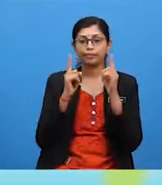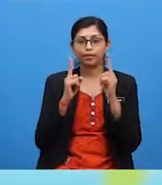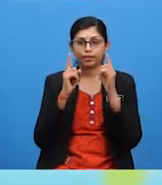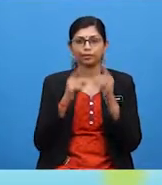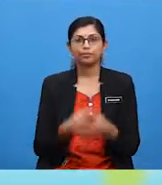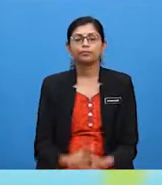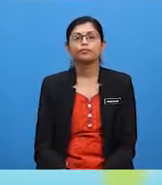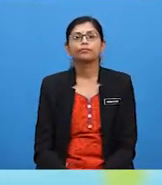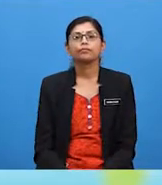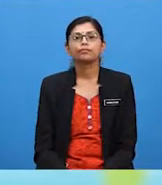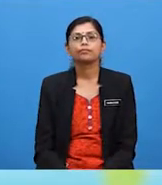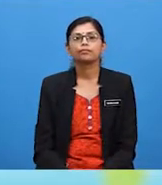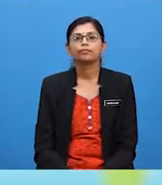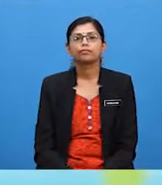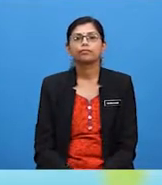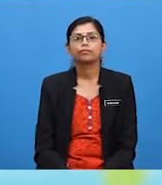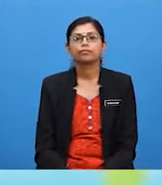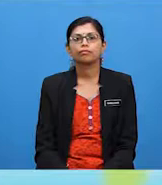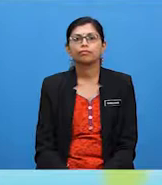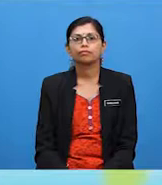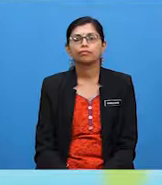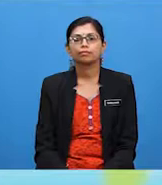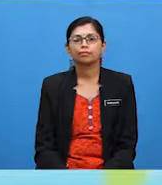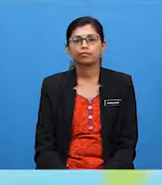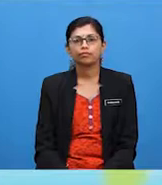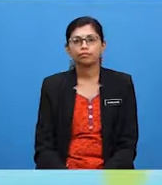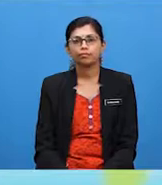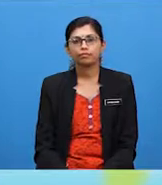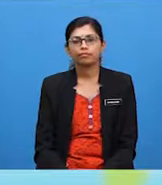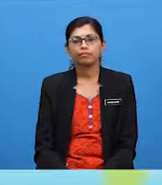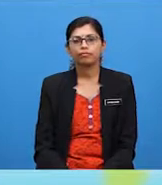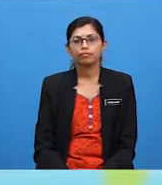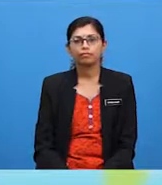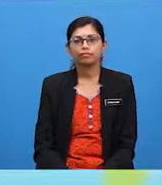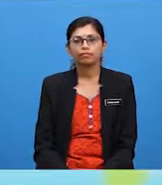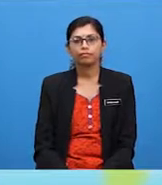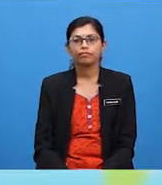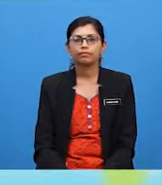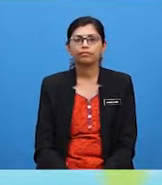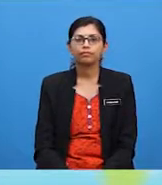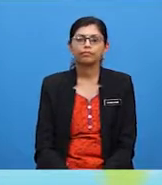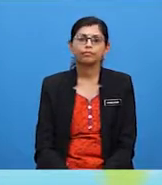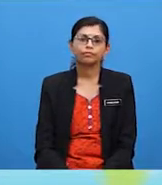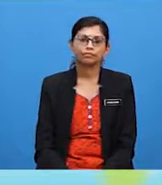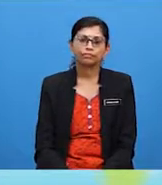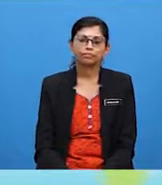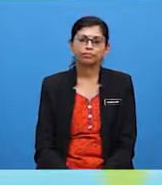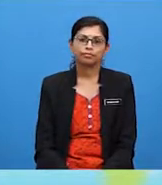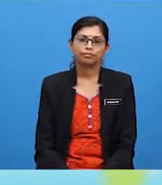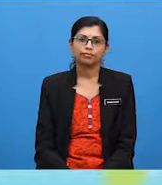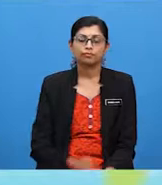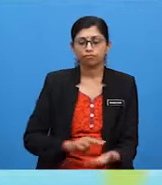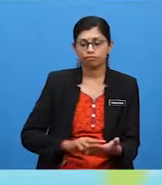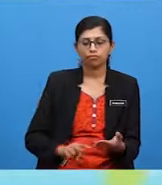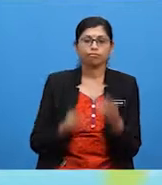suggests, "Let's go out tonight," but you don't think it's a good idea.